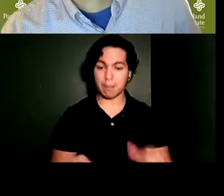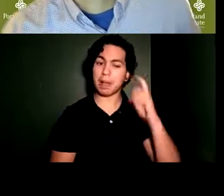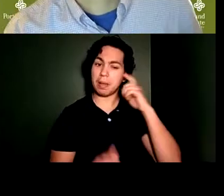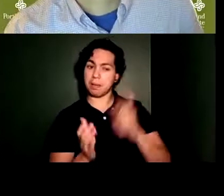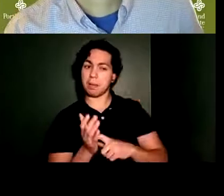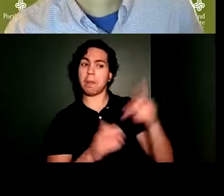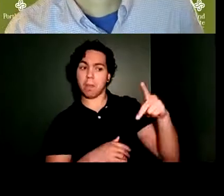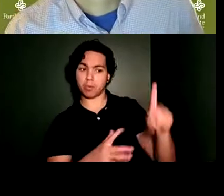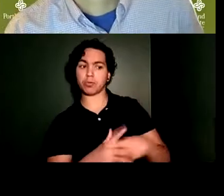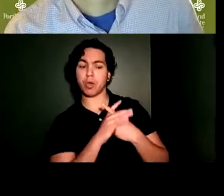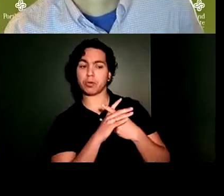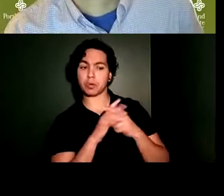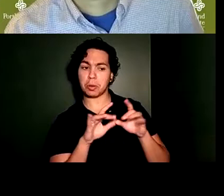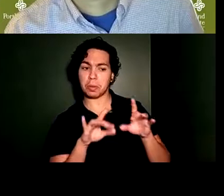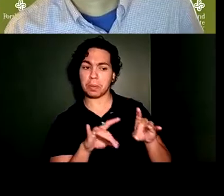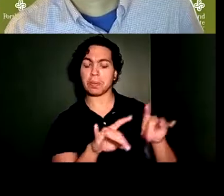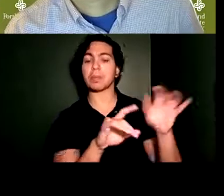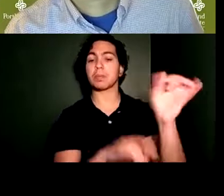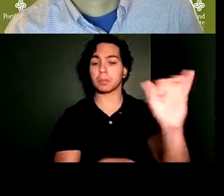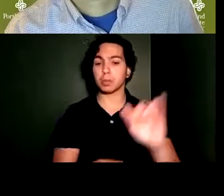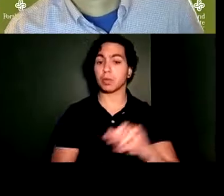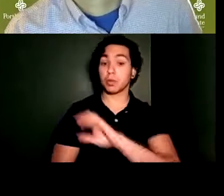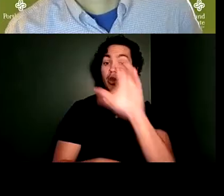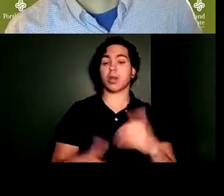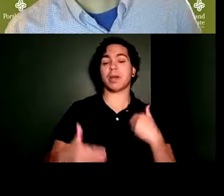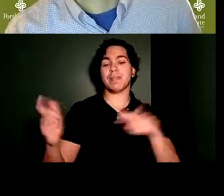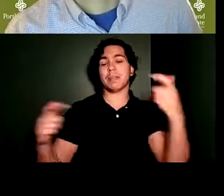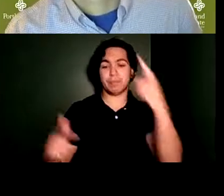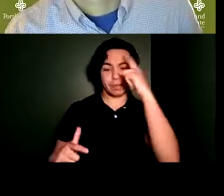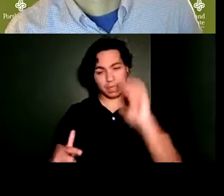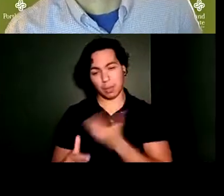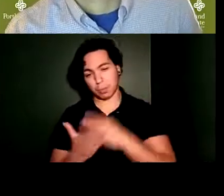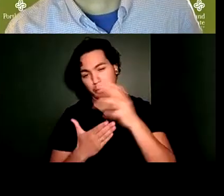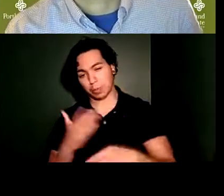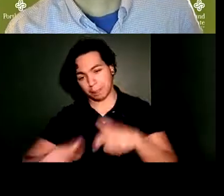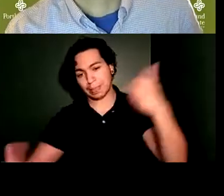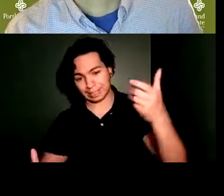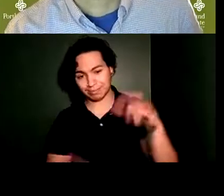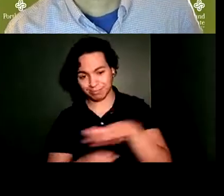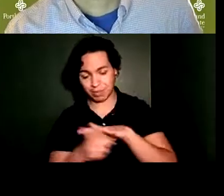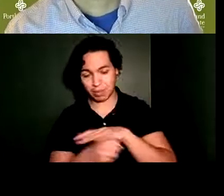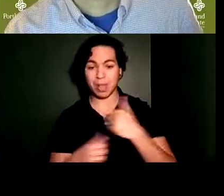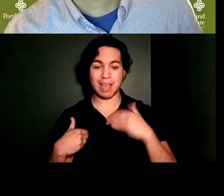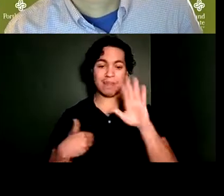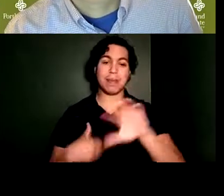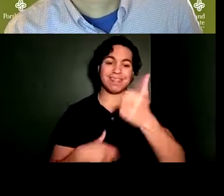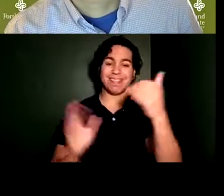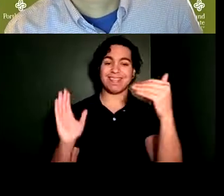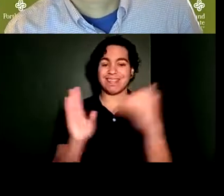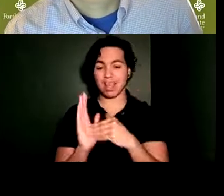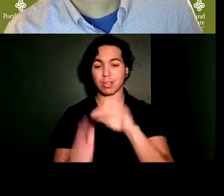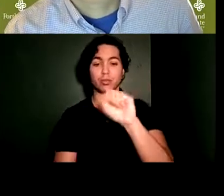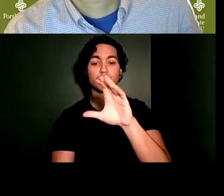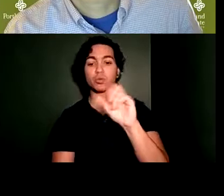2 requirement because of the sort of mass of its program. But the Chicago program has about 10,000 scooters divided